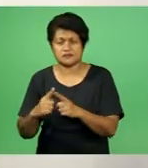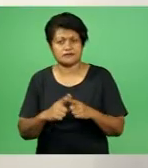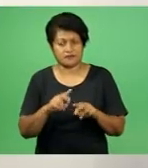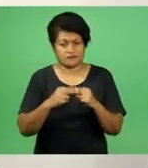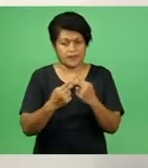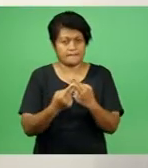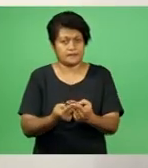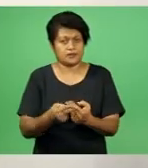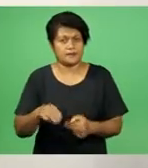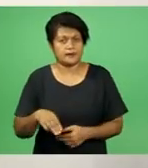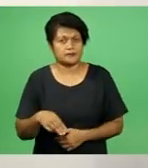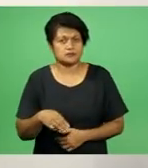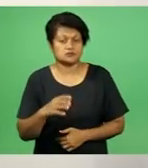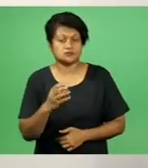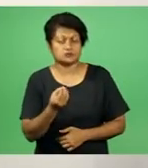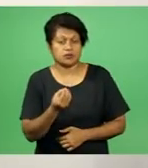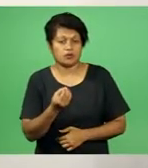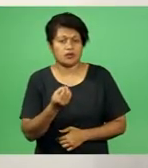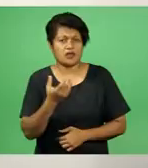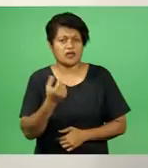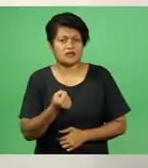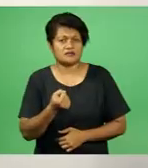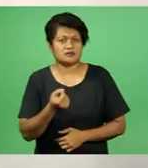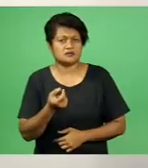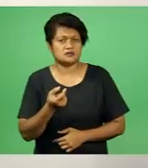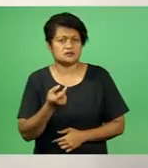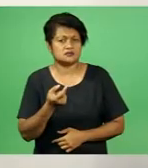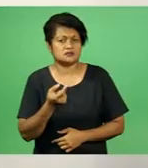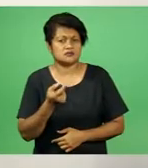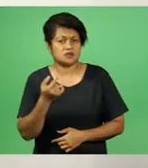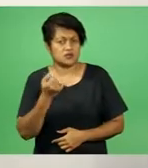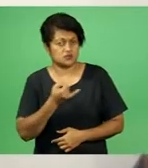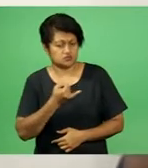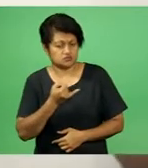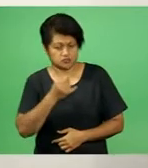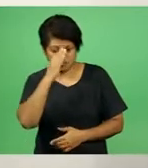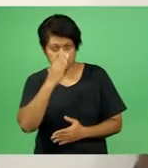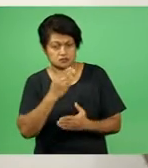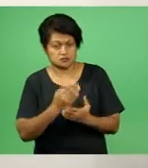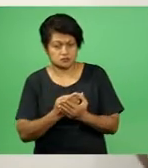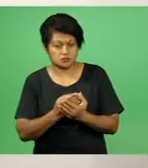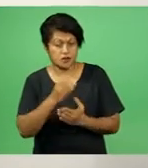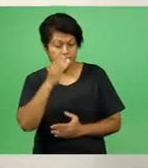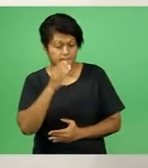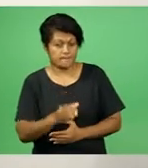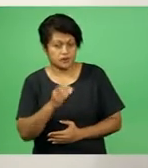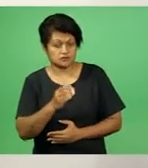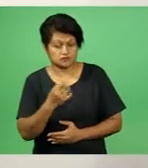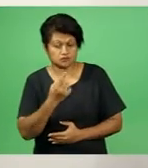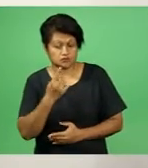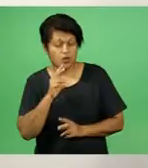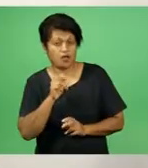so when there is a serious injury or if there's a death of that child, the person who's informally adopting that